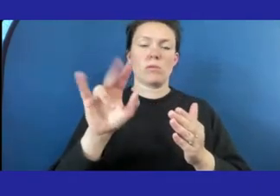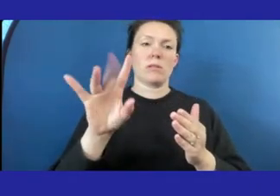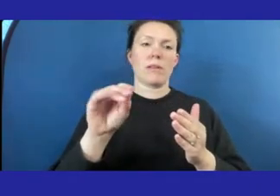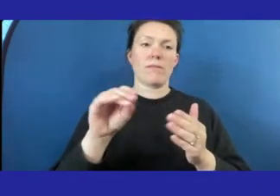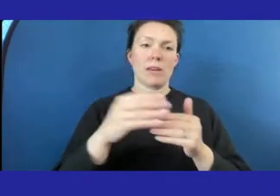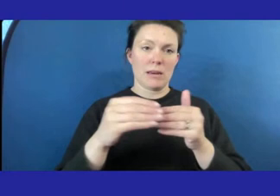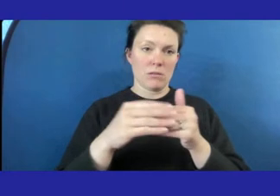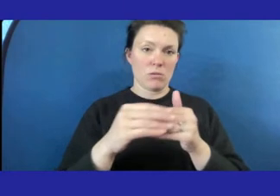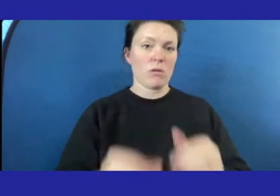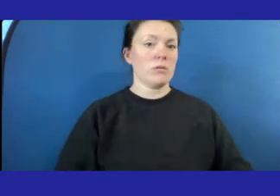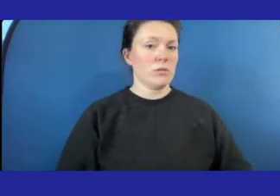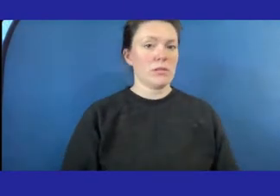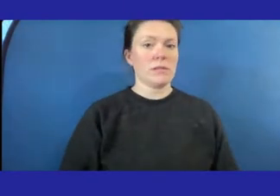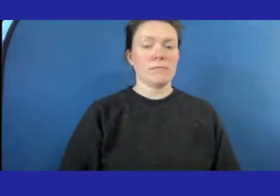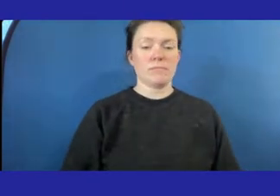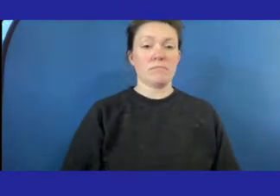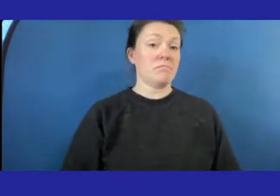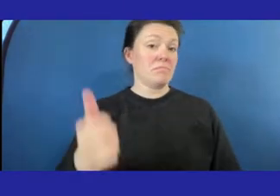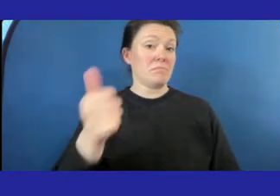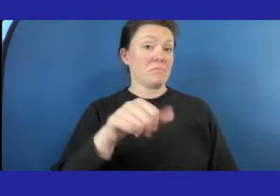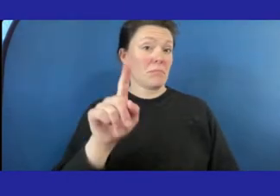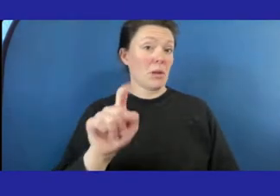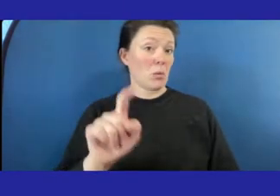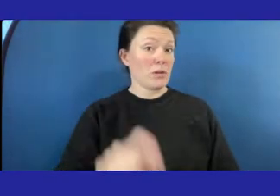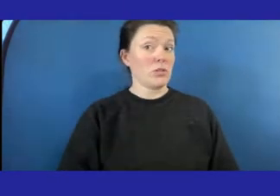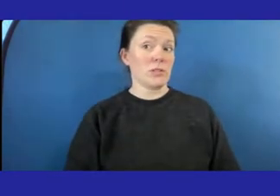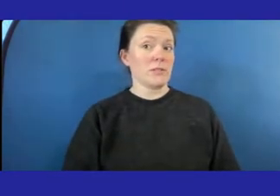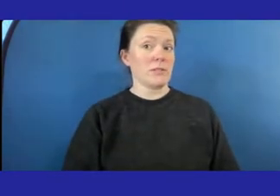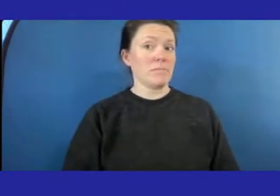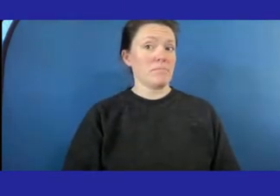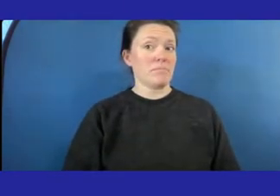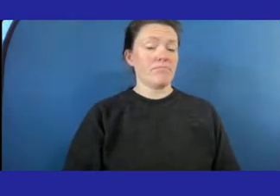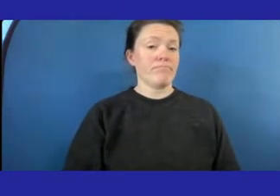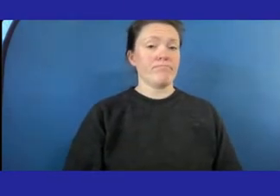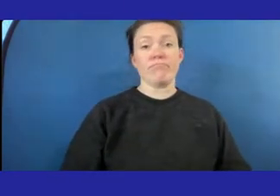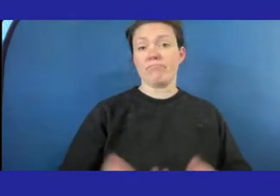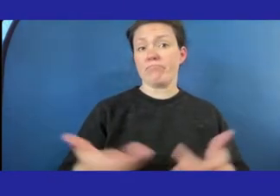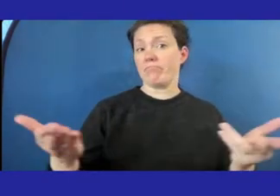$6,120,780. Any questions? Thank you. Any questions?